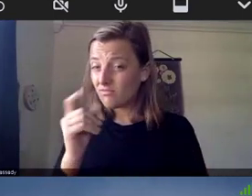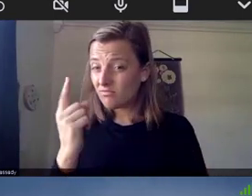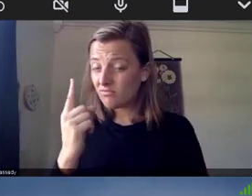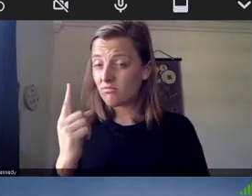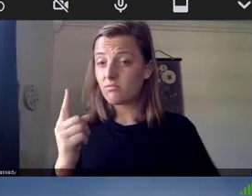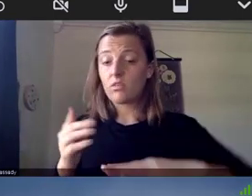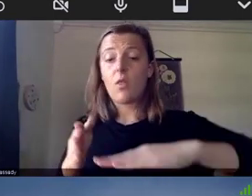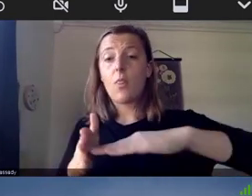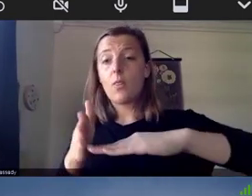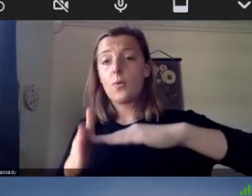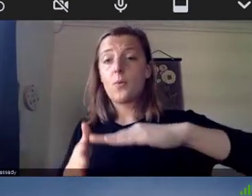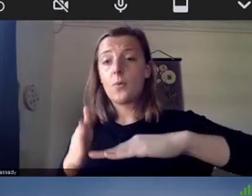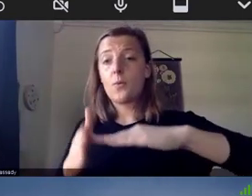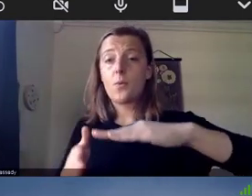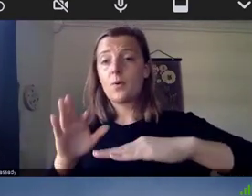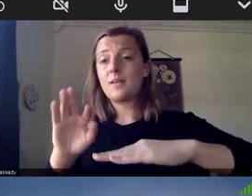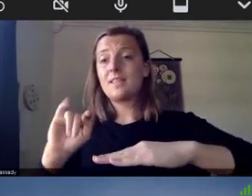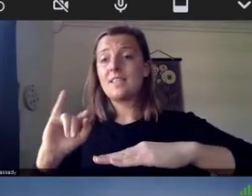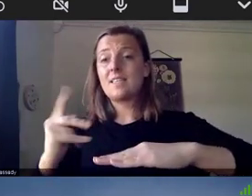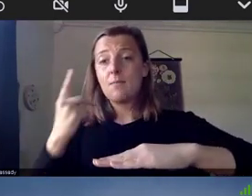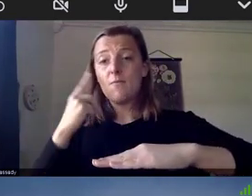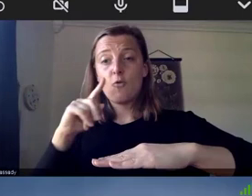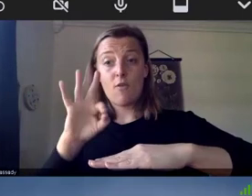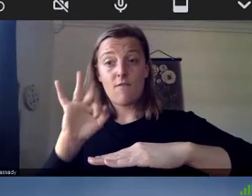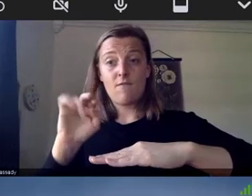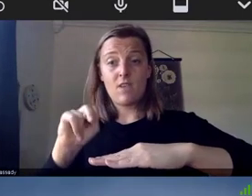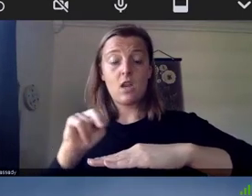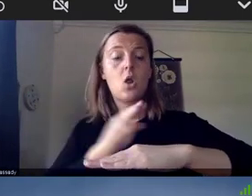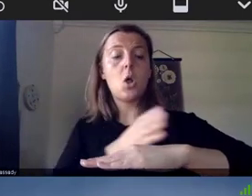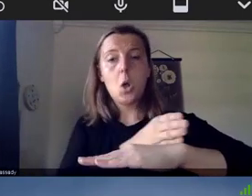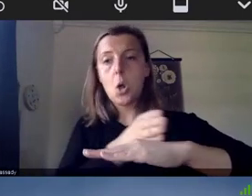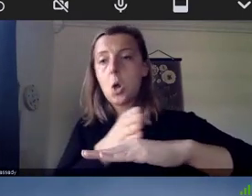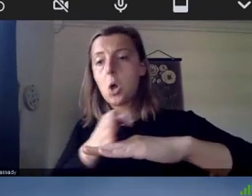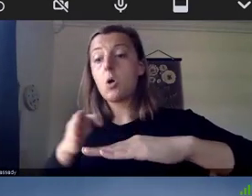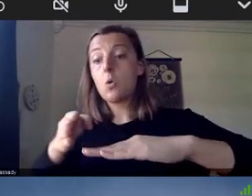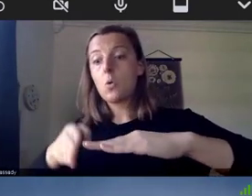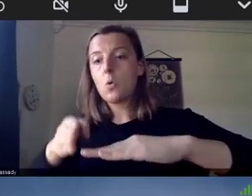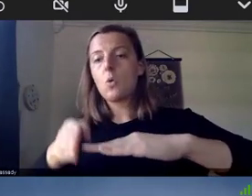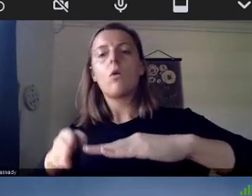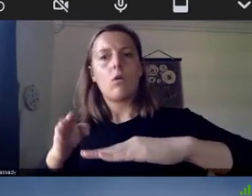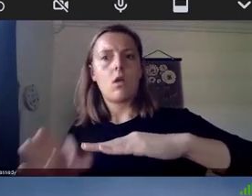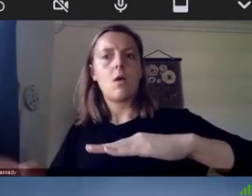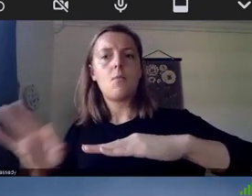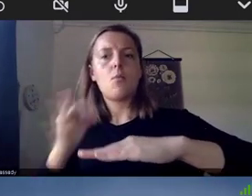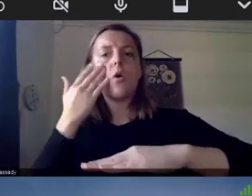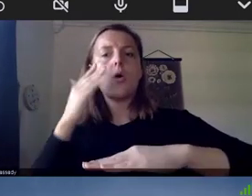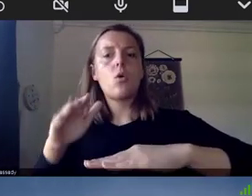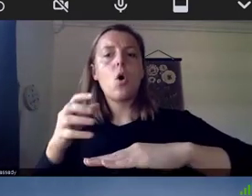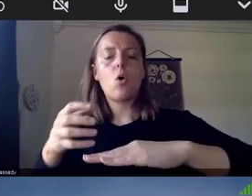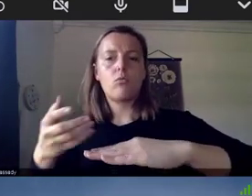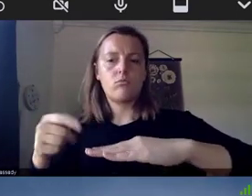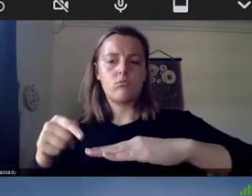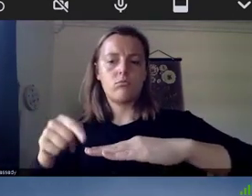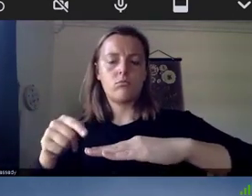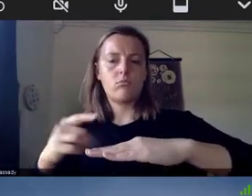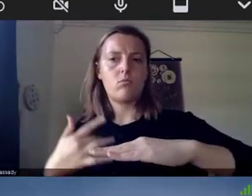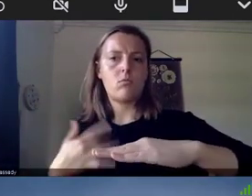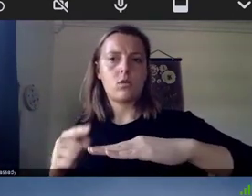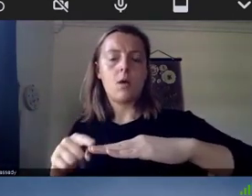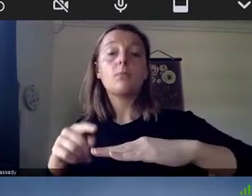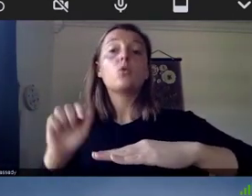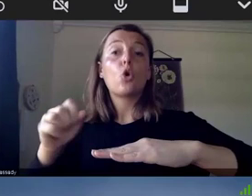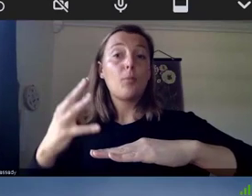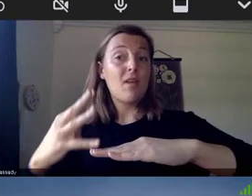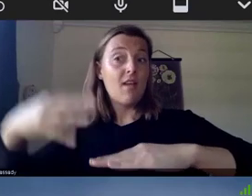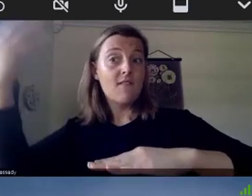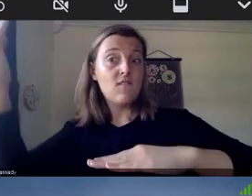is. So we can have convection that's coming off the tip. We can have a tip that's fully insulated or adiabatic. That's